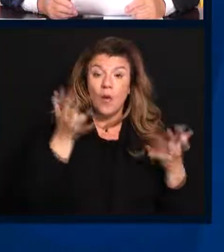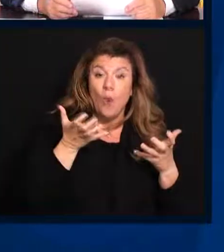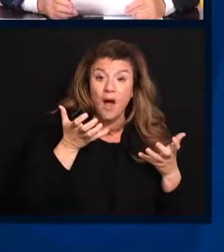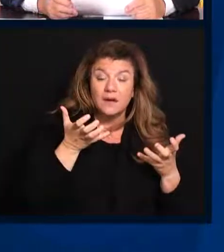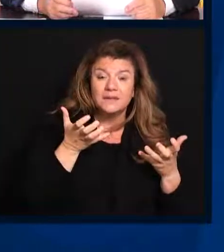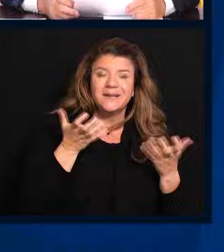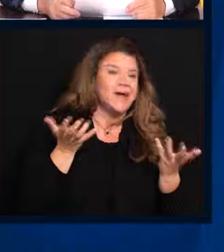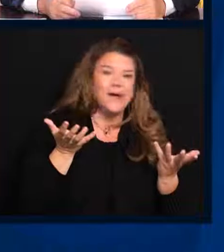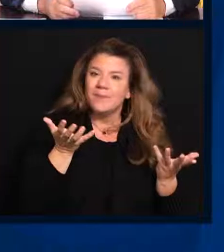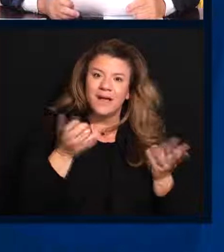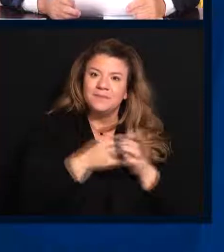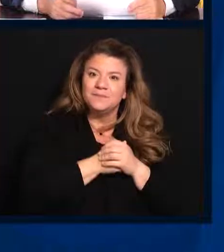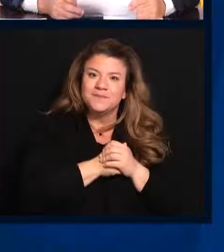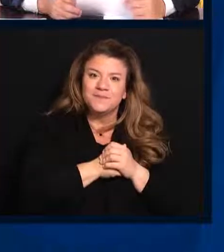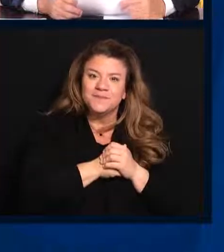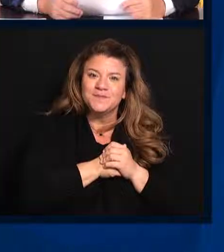But